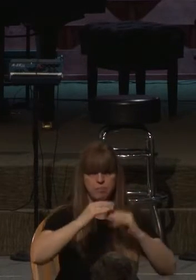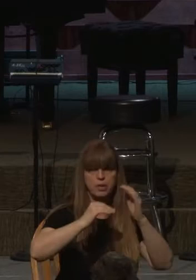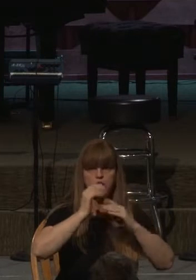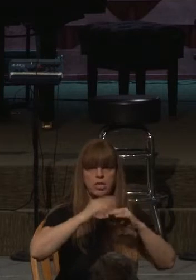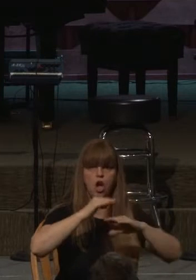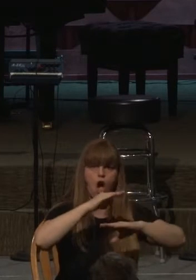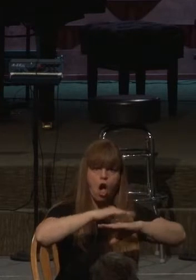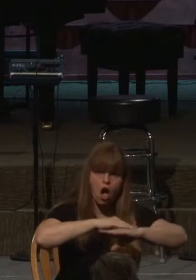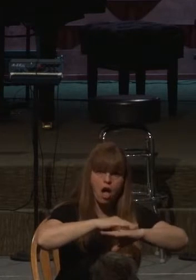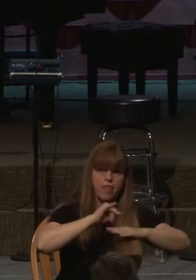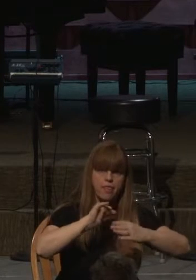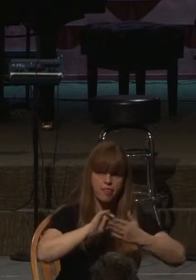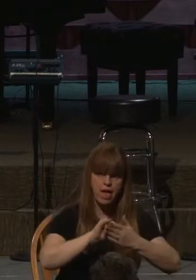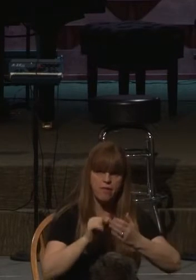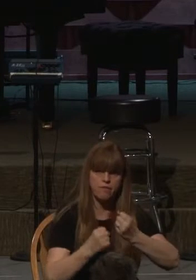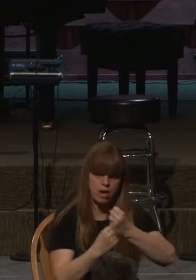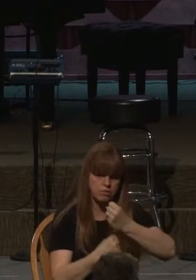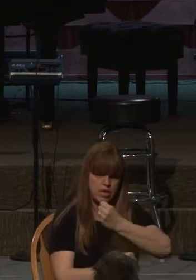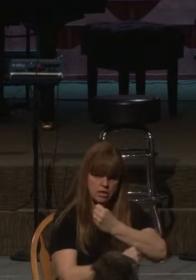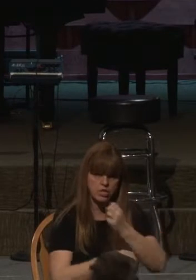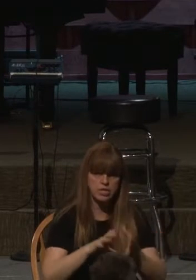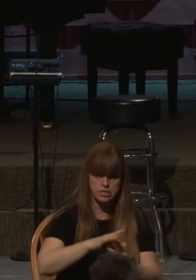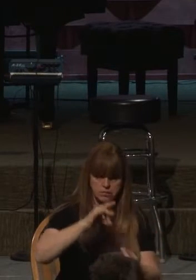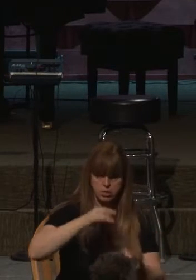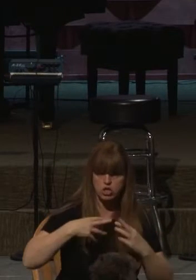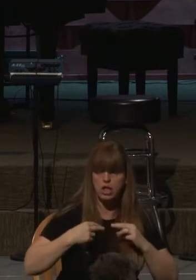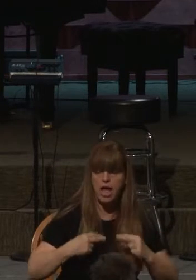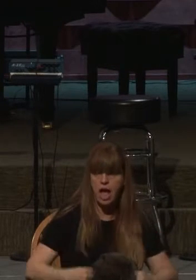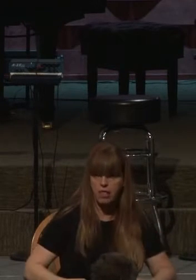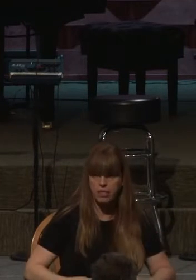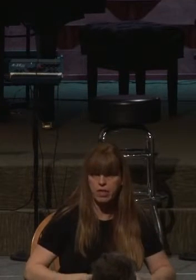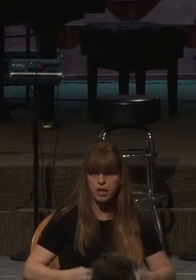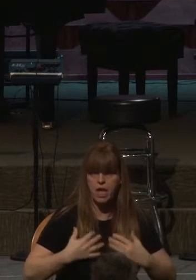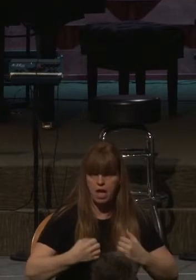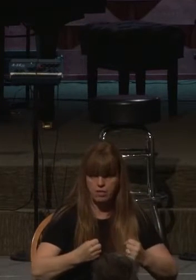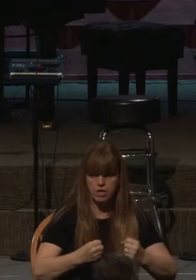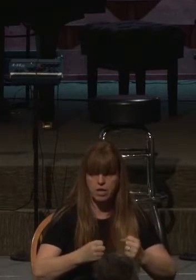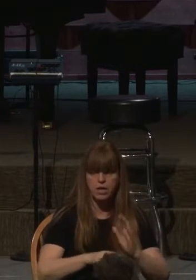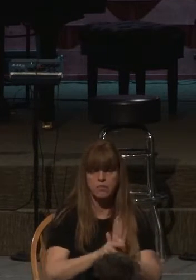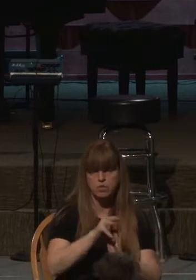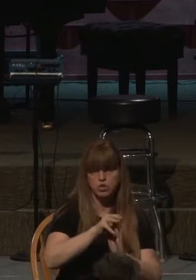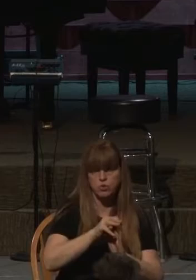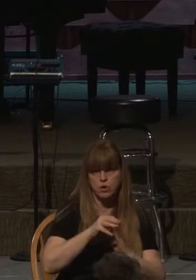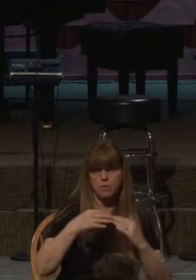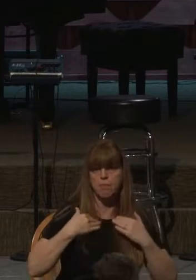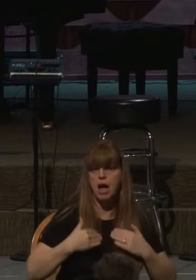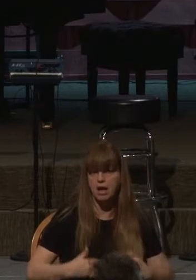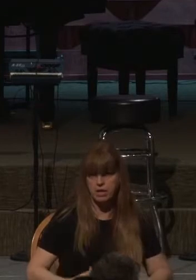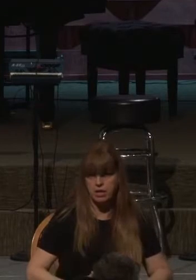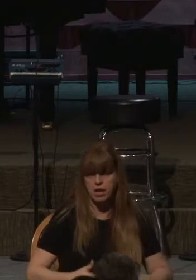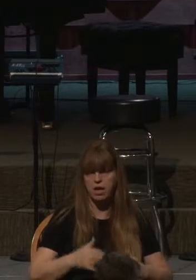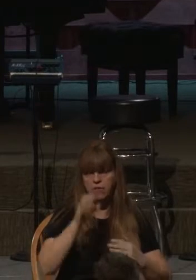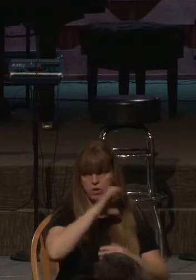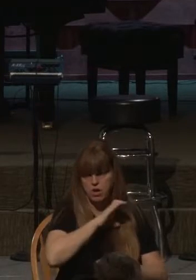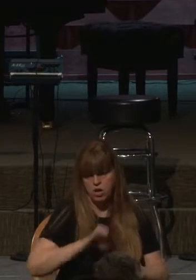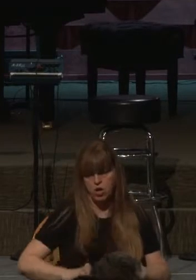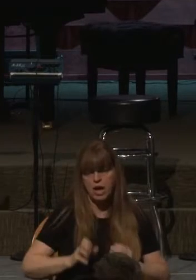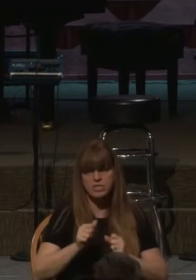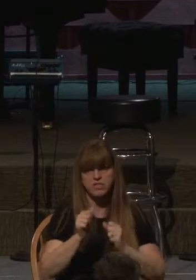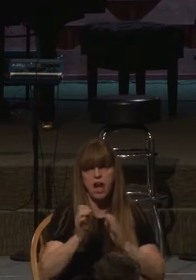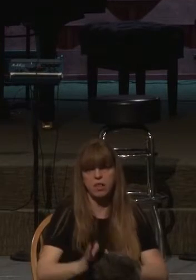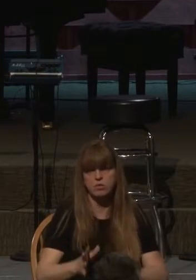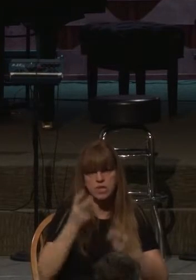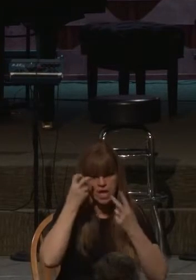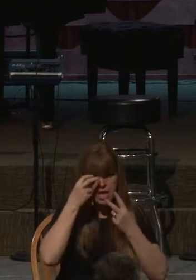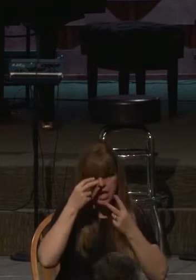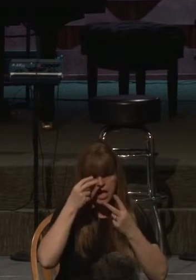foundation a spiritually healthy, maturing body of Christ followers.